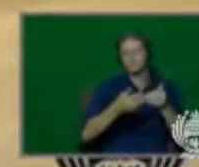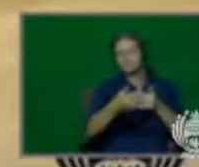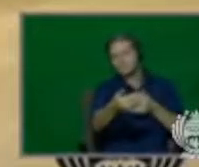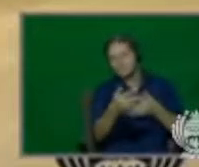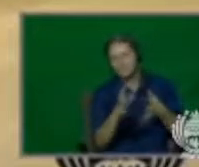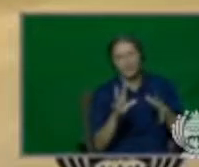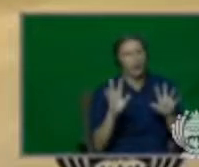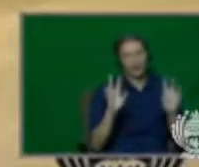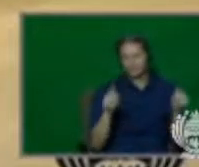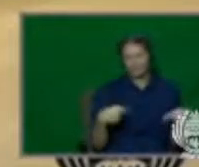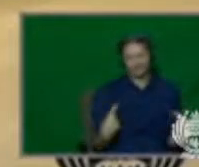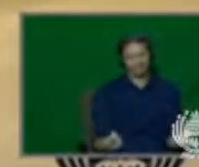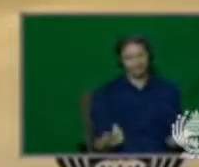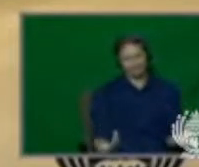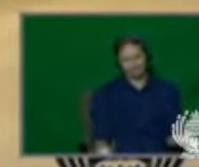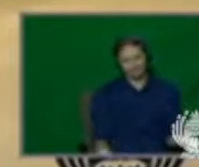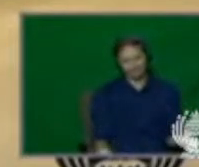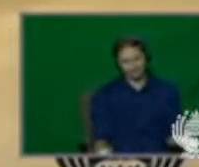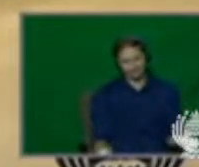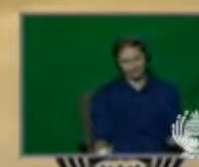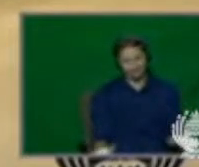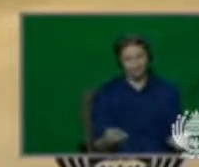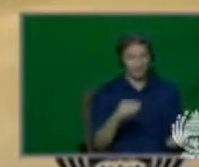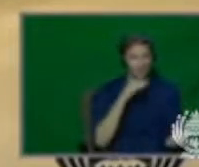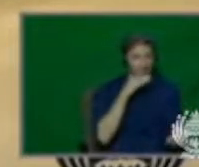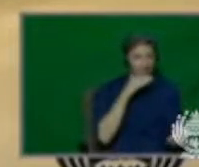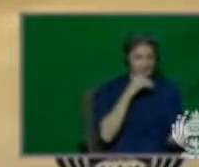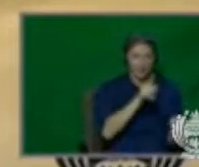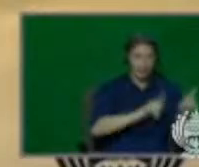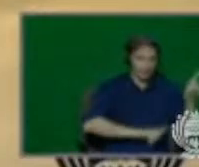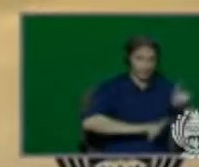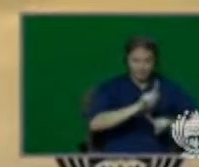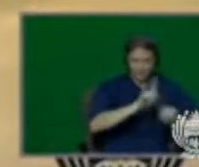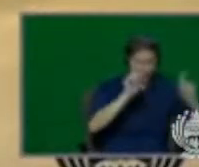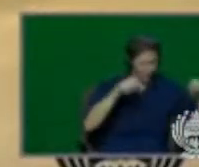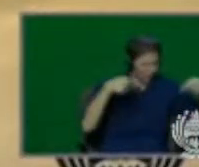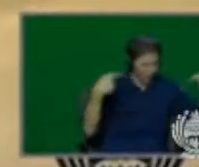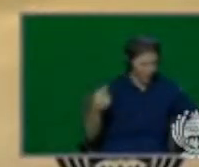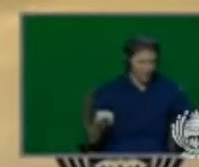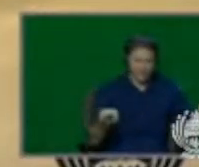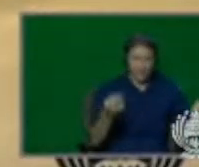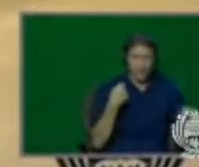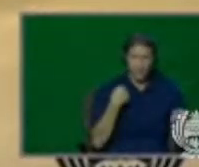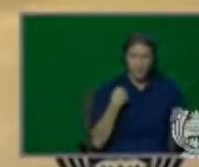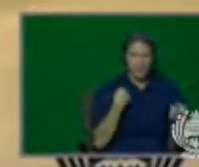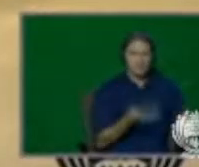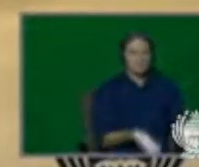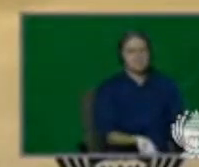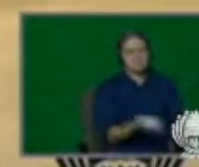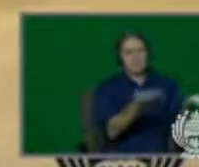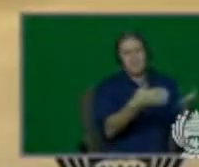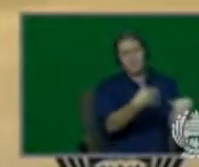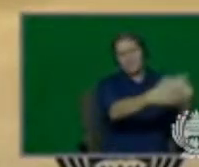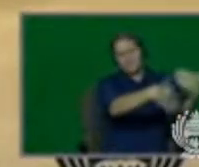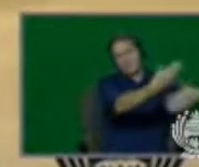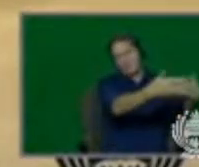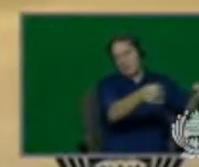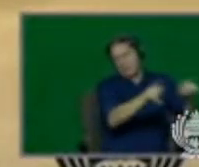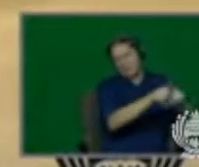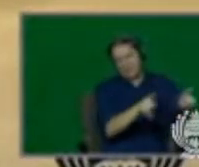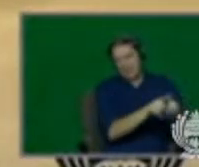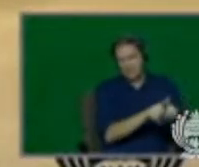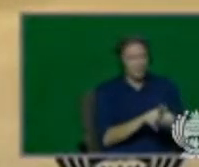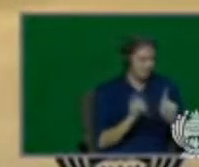budgets. This is an untenable situation that we could not leave unresolved. As